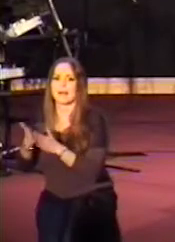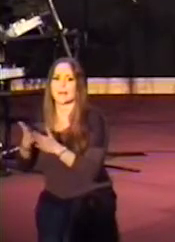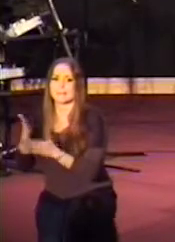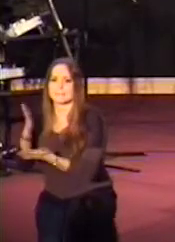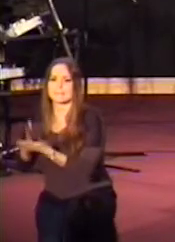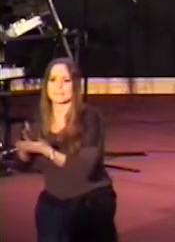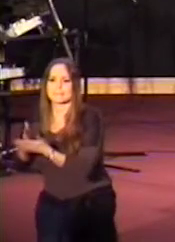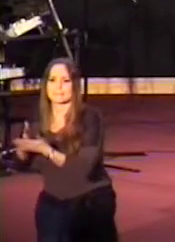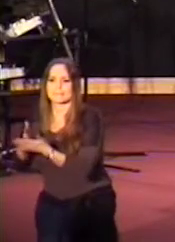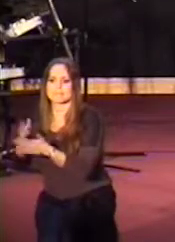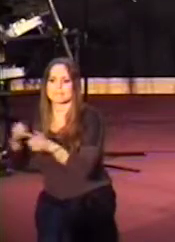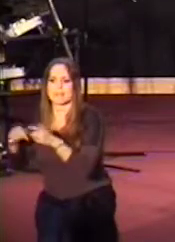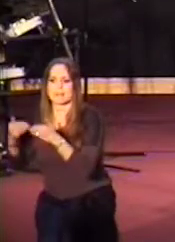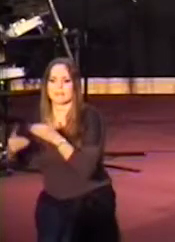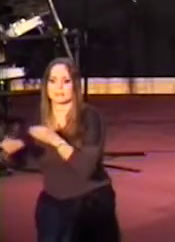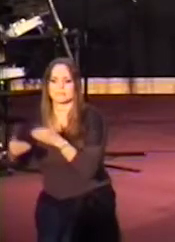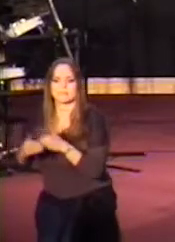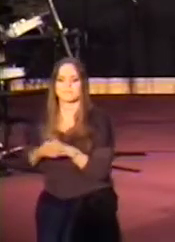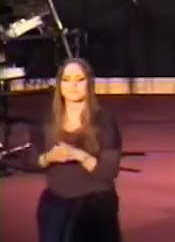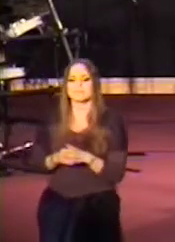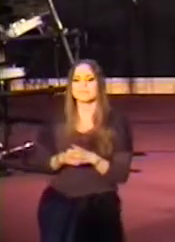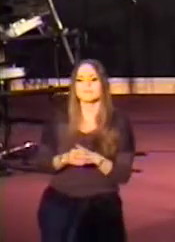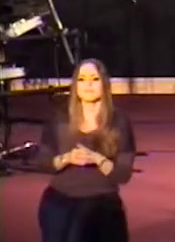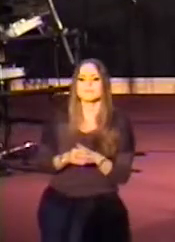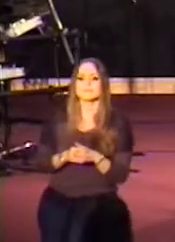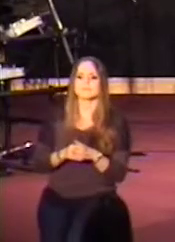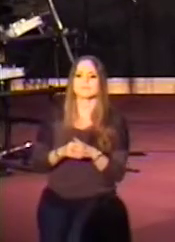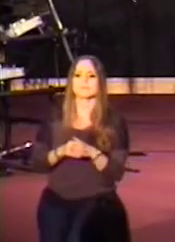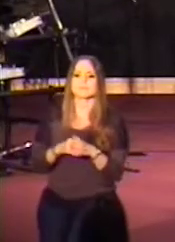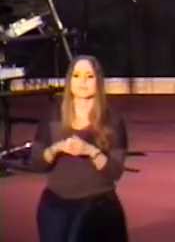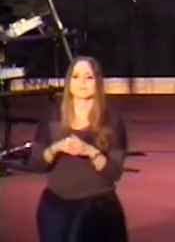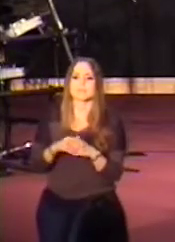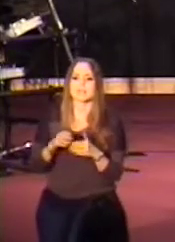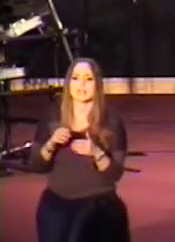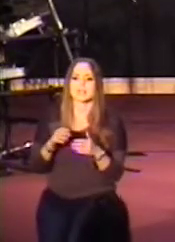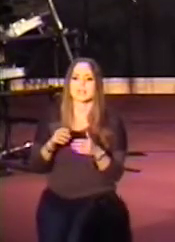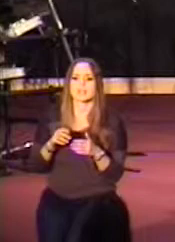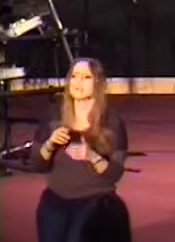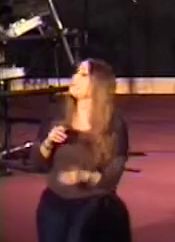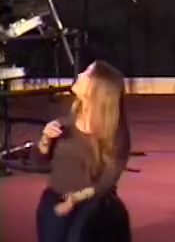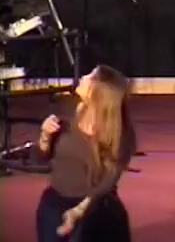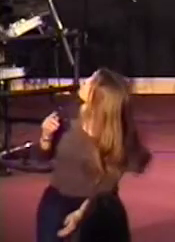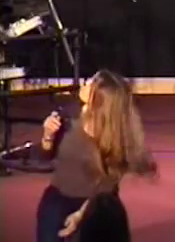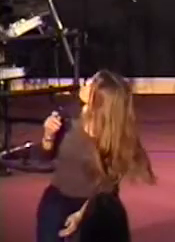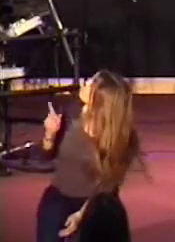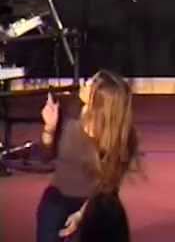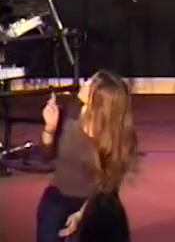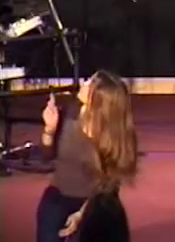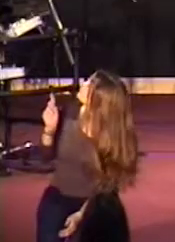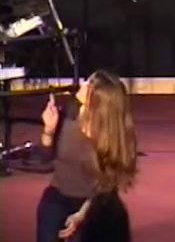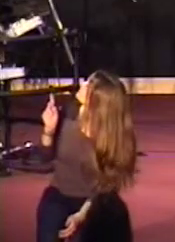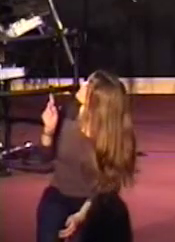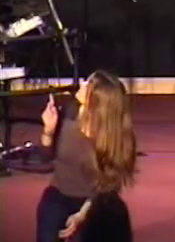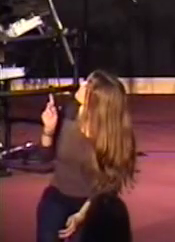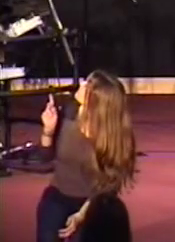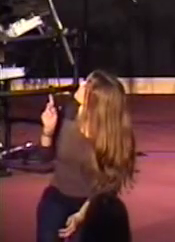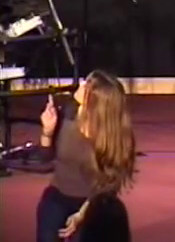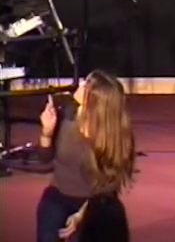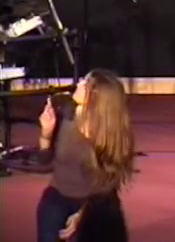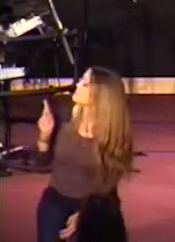am pressing on. And so here's our next key phrase, is that I will press on from my past mistakes to maturing as a